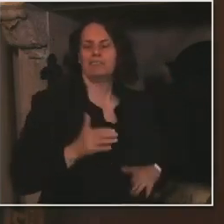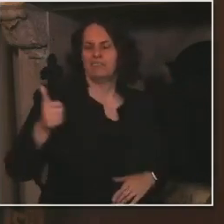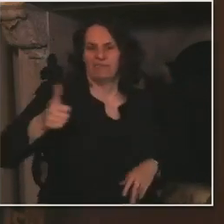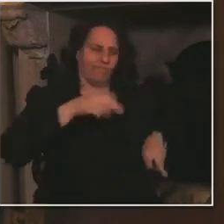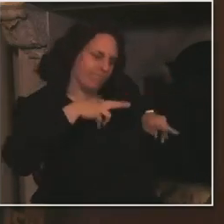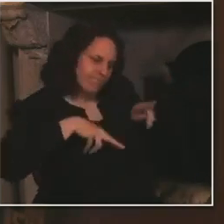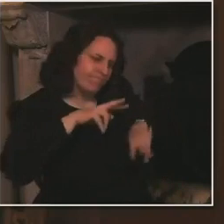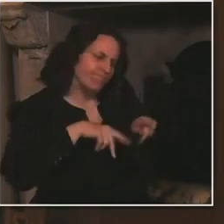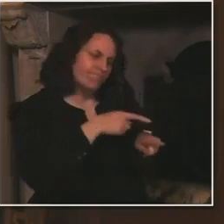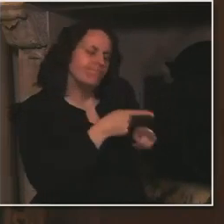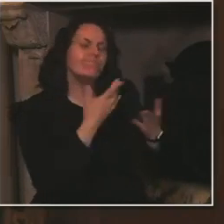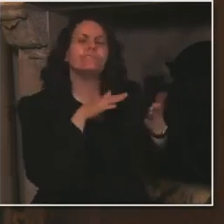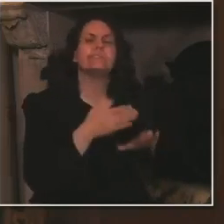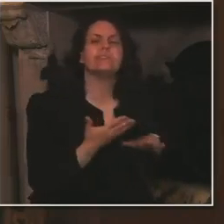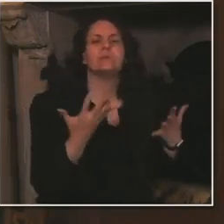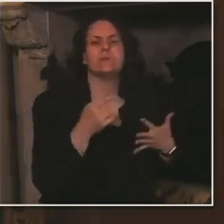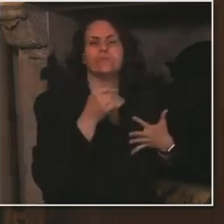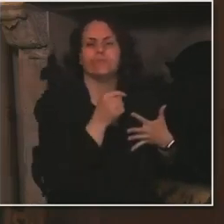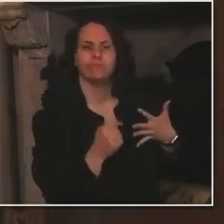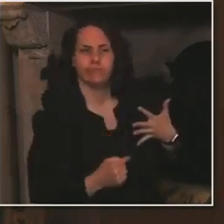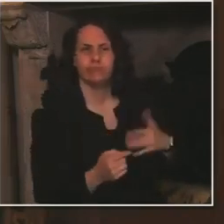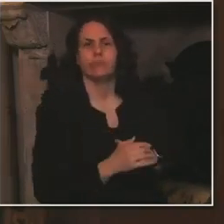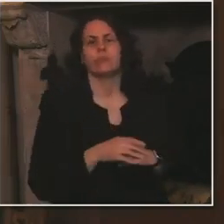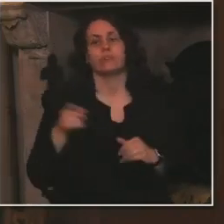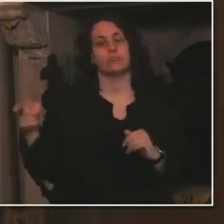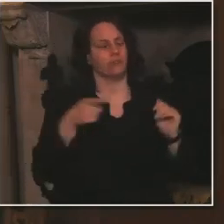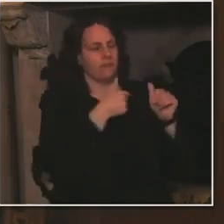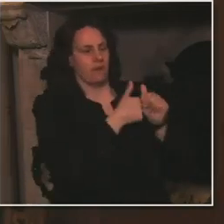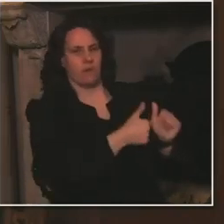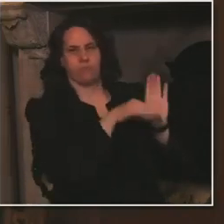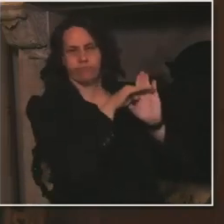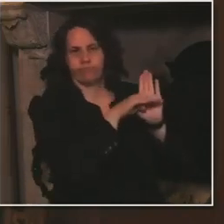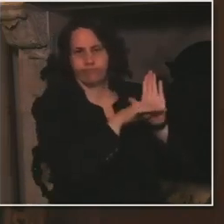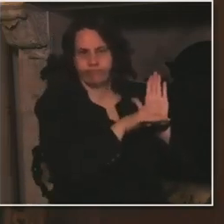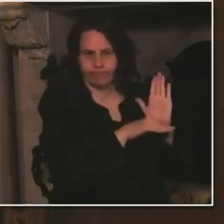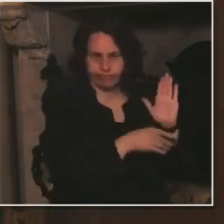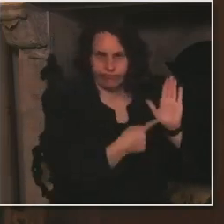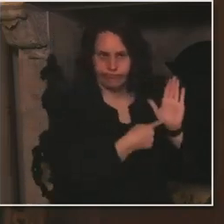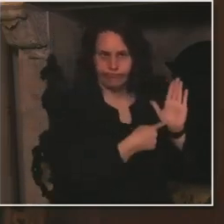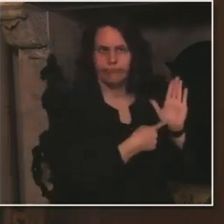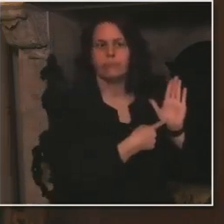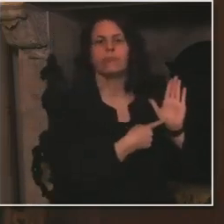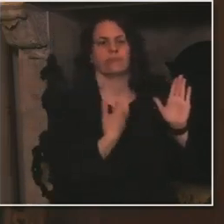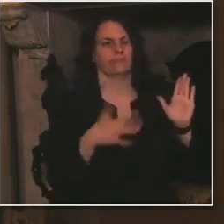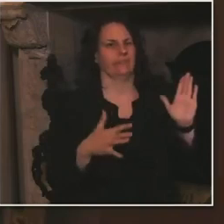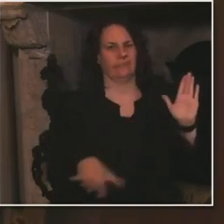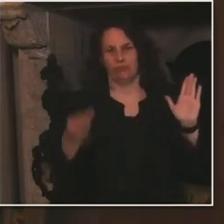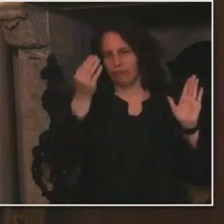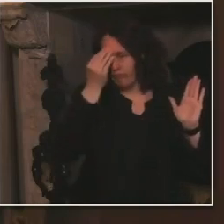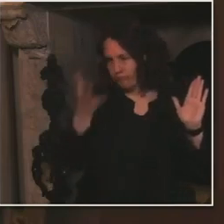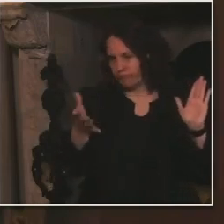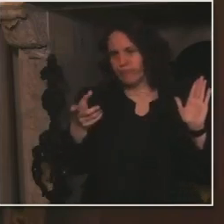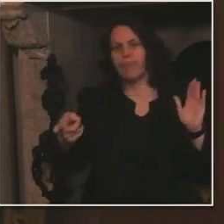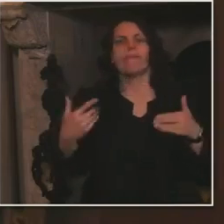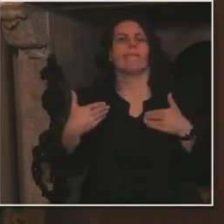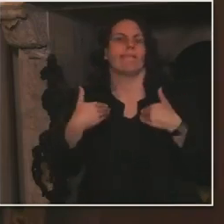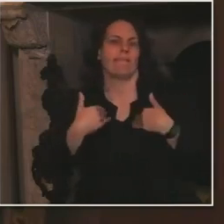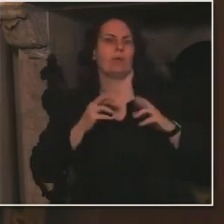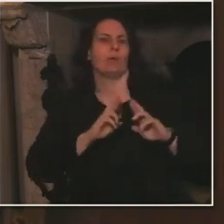And those guidance documents have been disseminated, and there's clear mechanisms for being able to do that, and